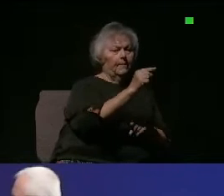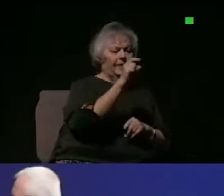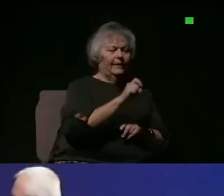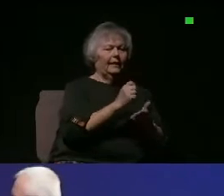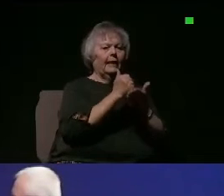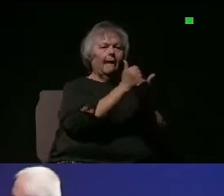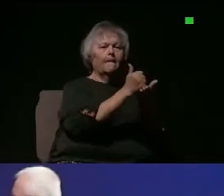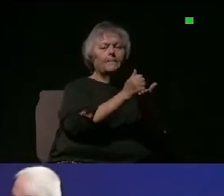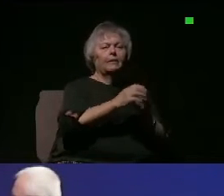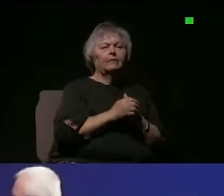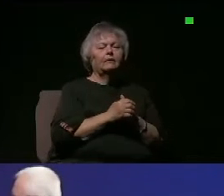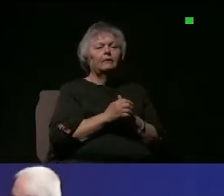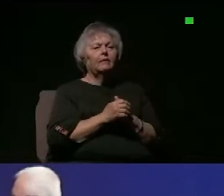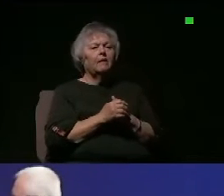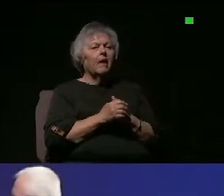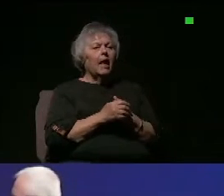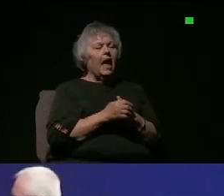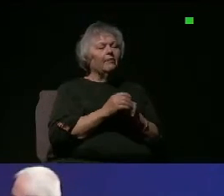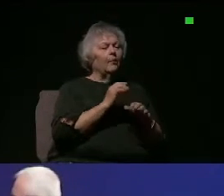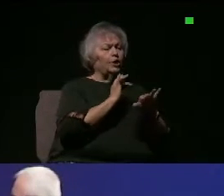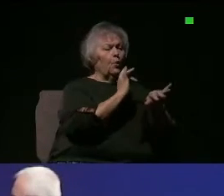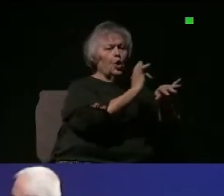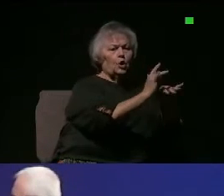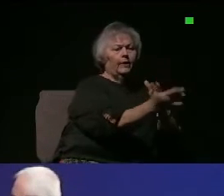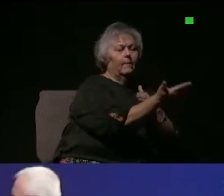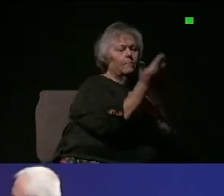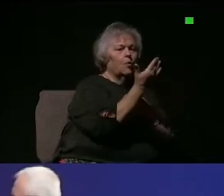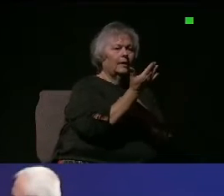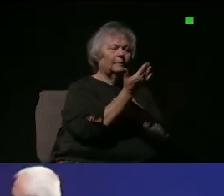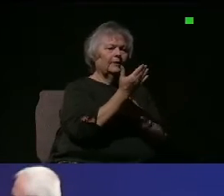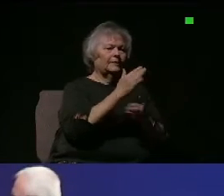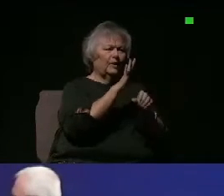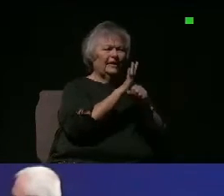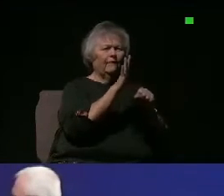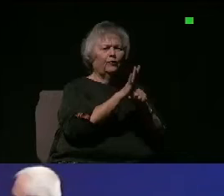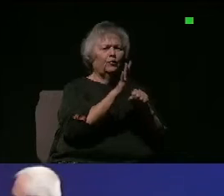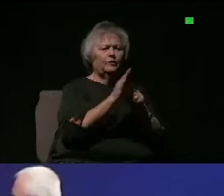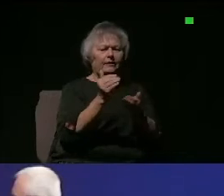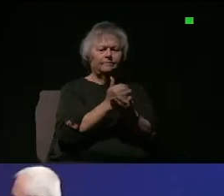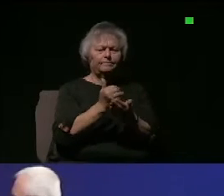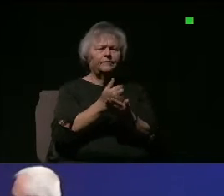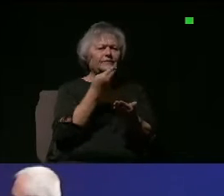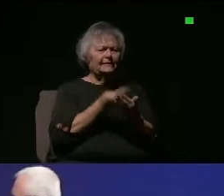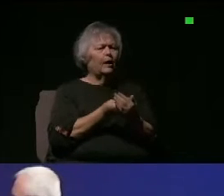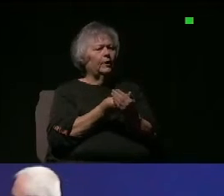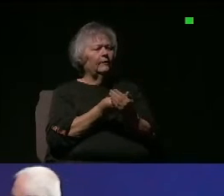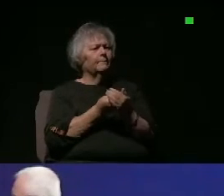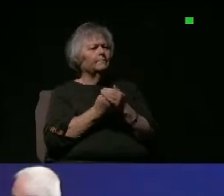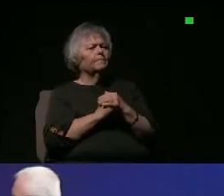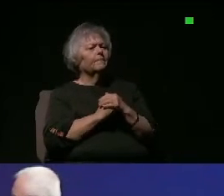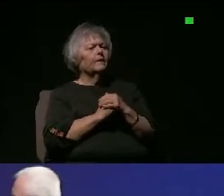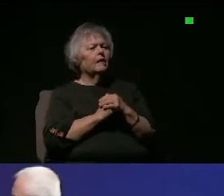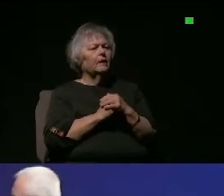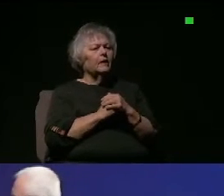day's wage, and the one doing the hiring wanted to get a full day's work. And so what happens here, when you look at